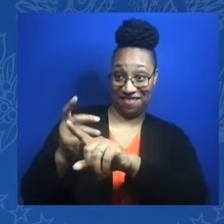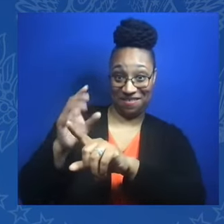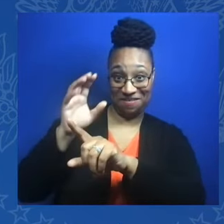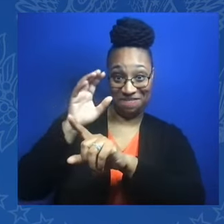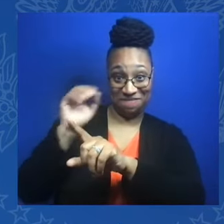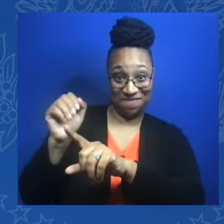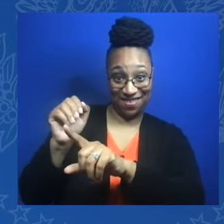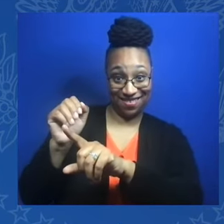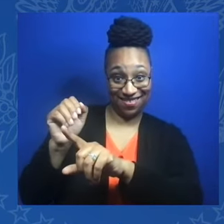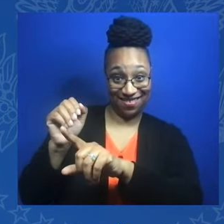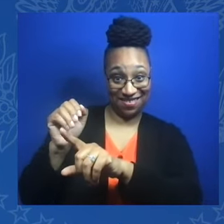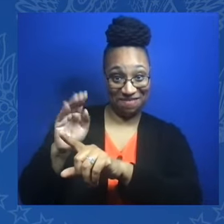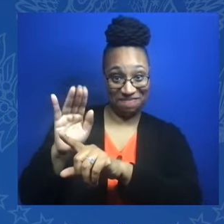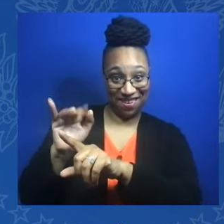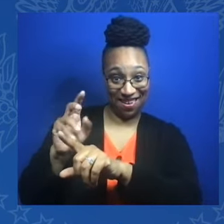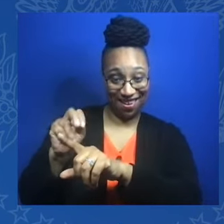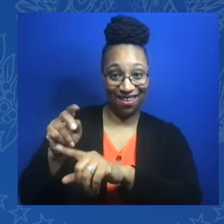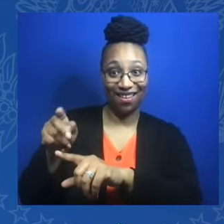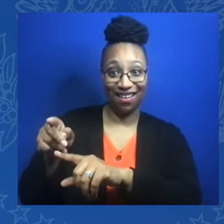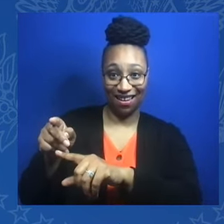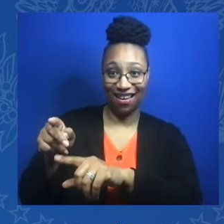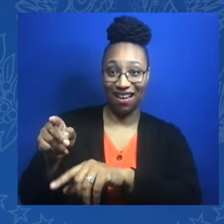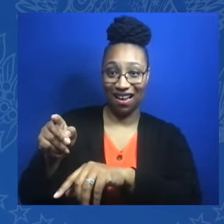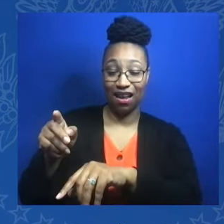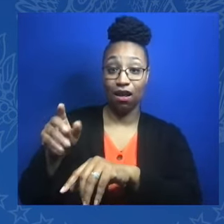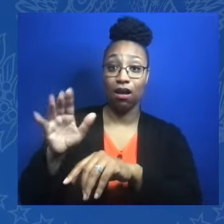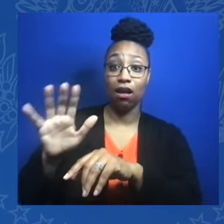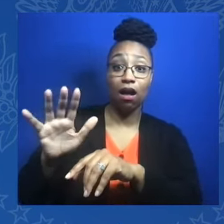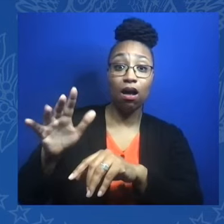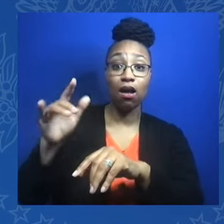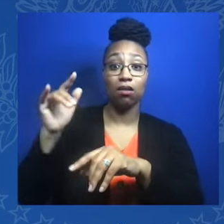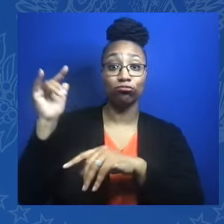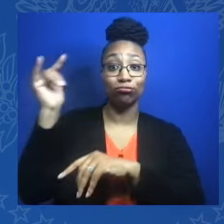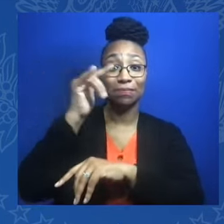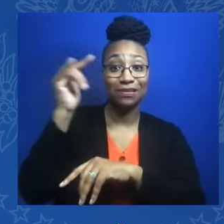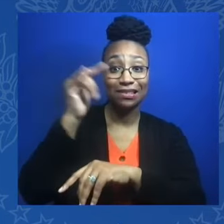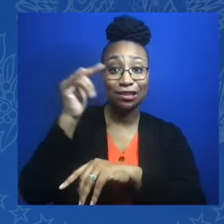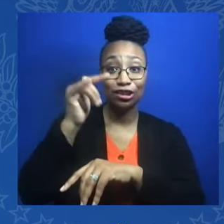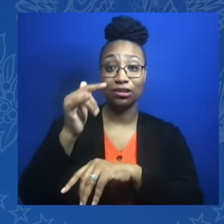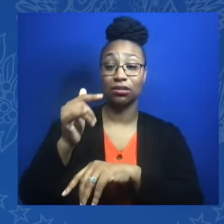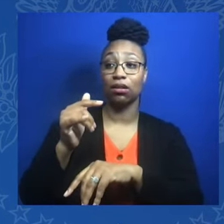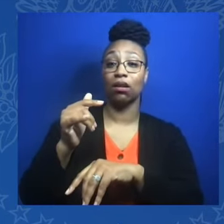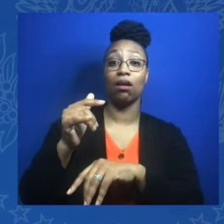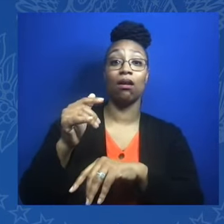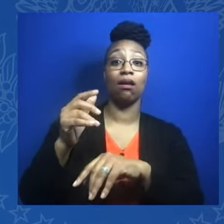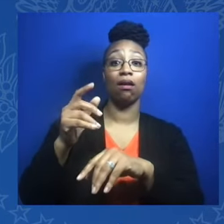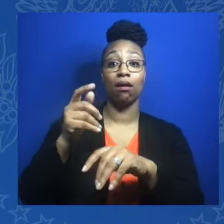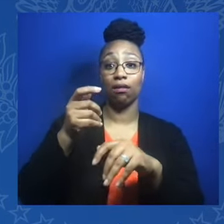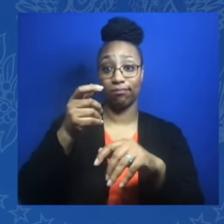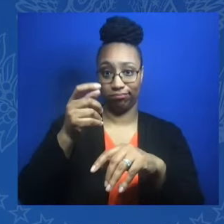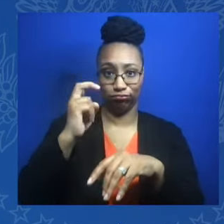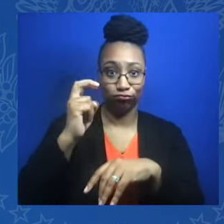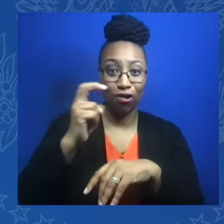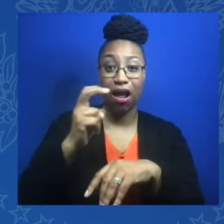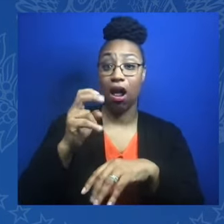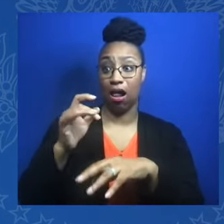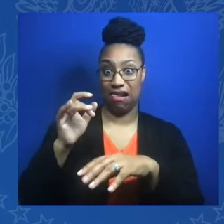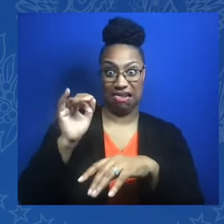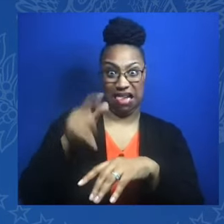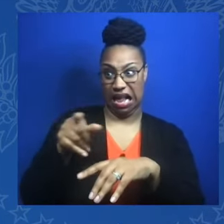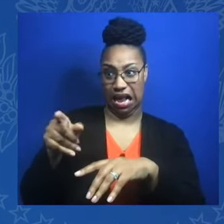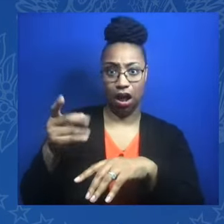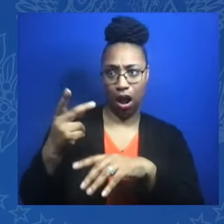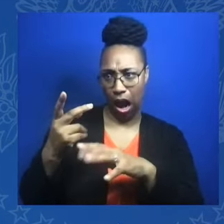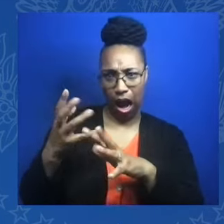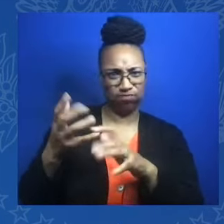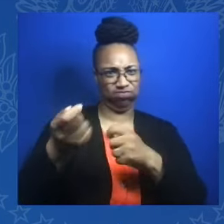1,000 days of arbitrary detention in China, Canadians proved that resilience, perseverance,